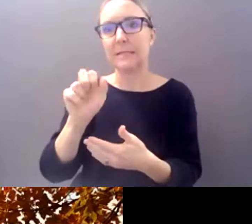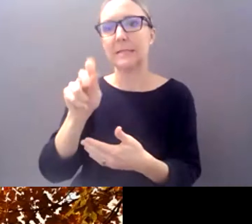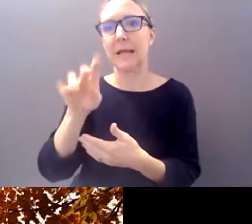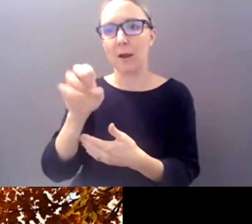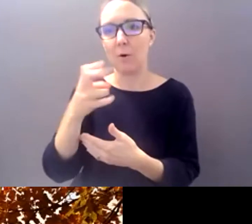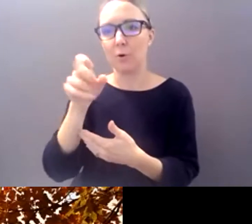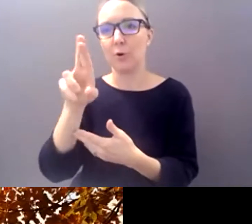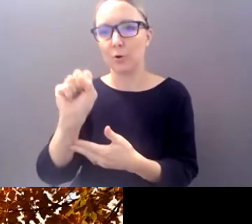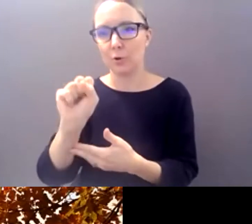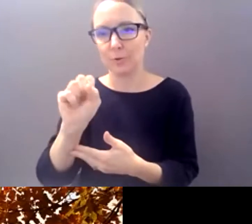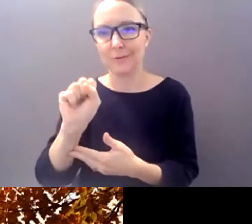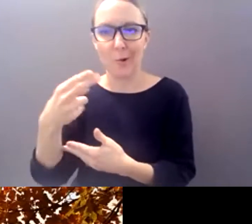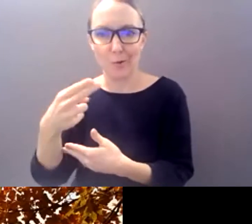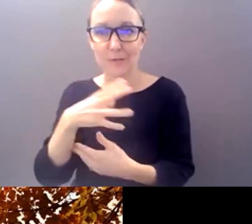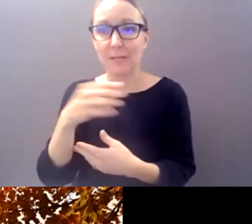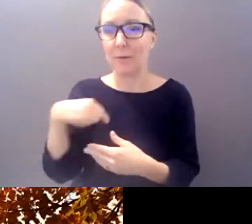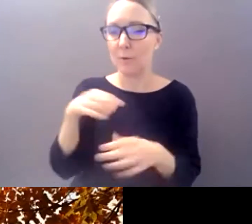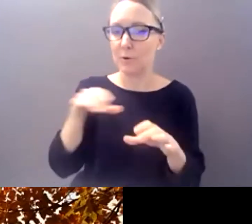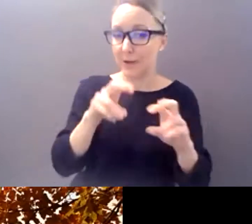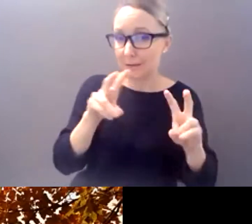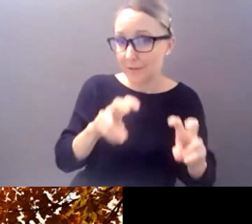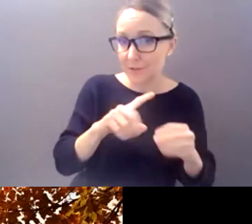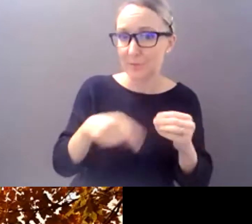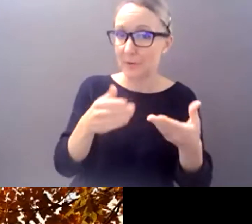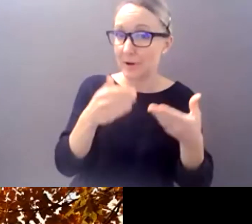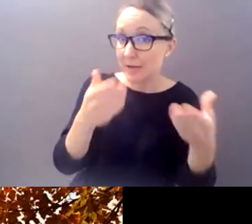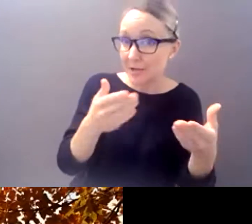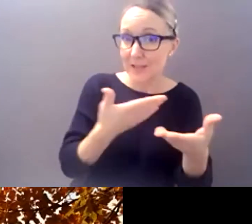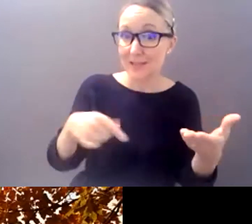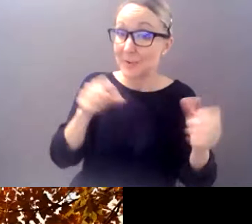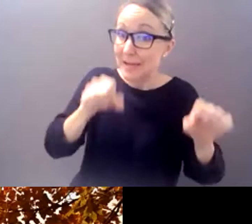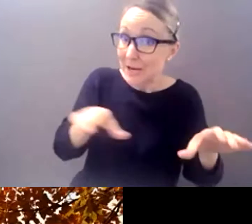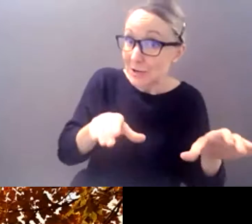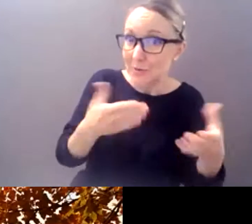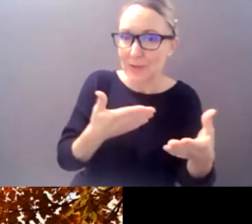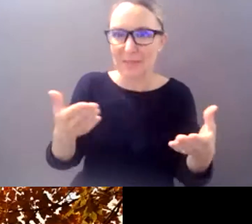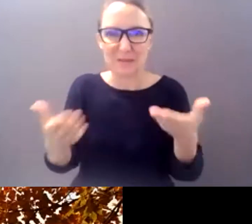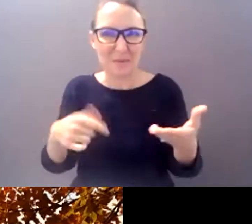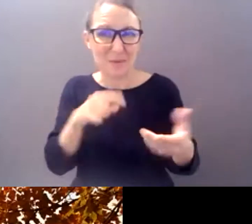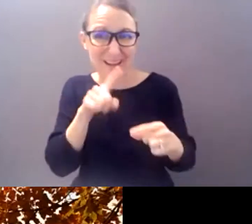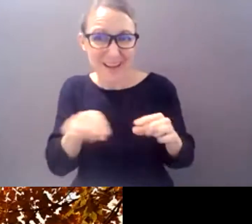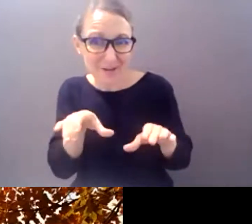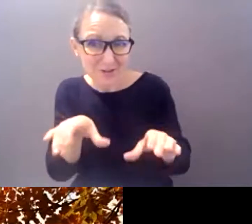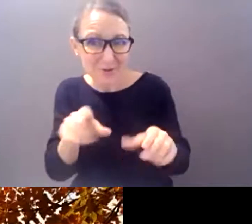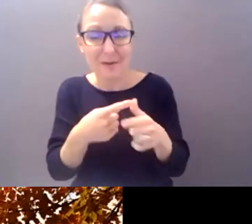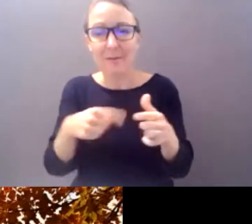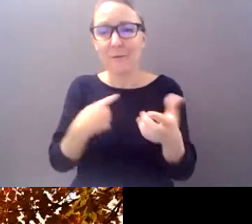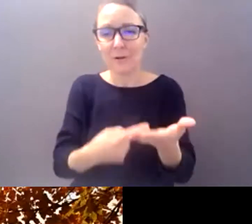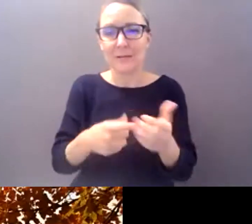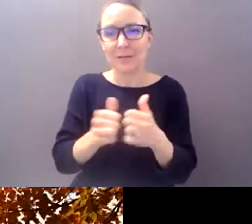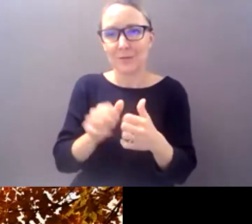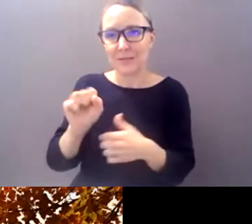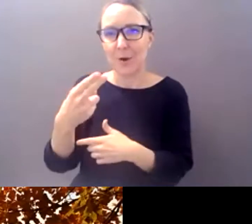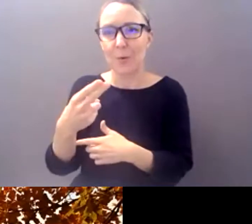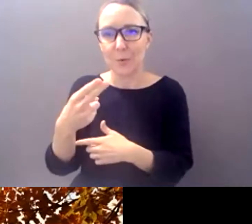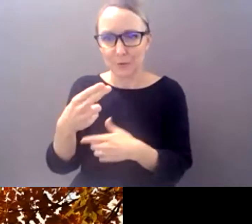analysis in terms of what recommendations, may be feasible, what might not be feasible, and we'll have discussions with our stakeholders along